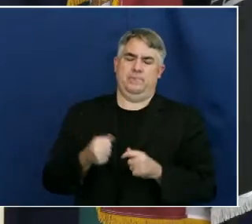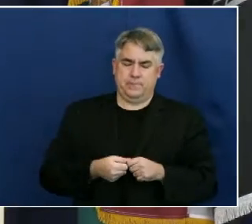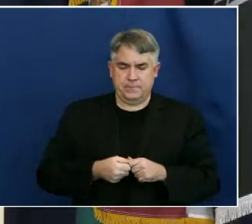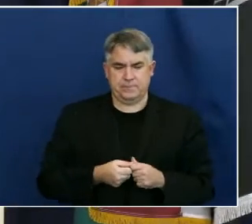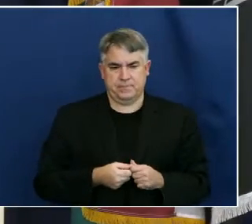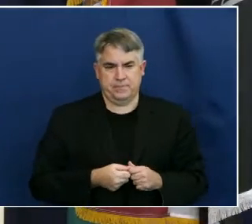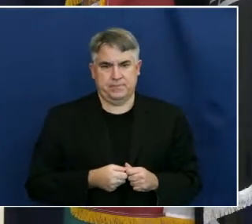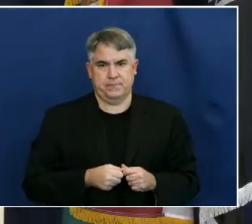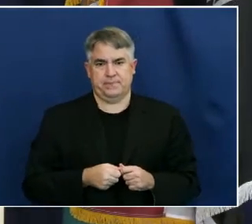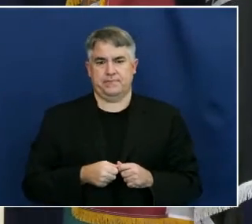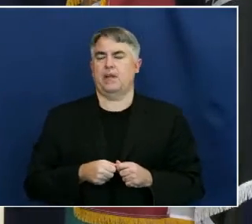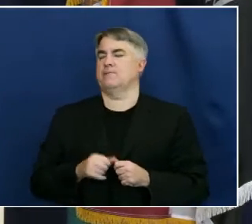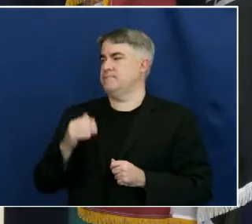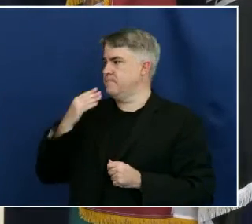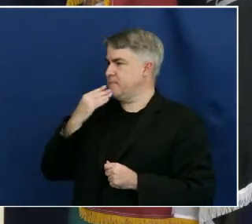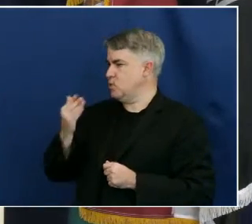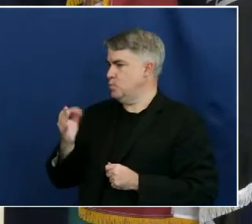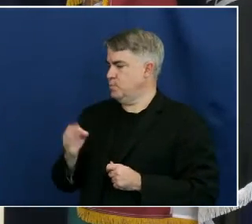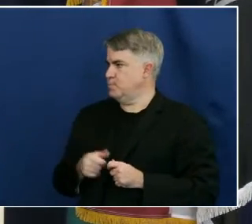Thank you.